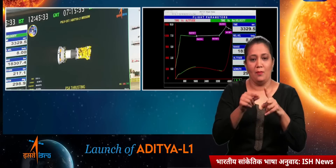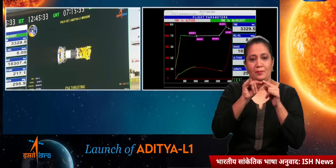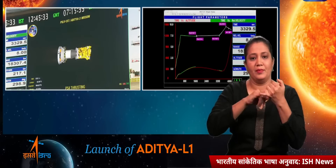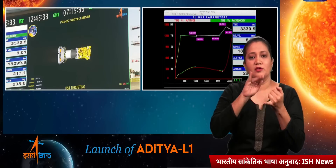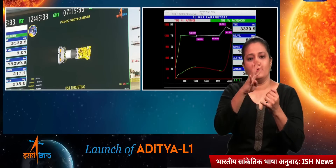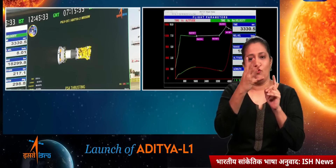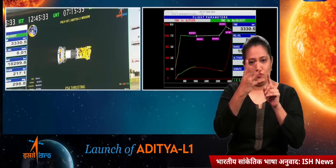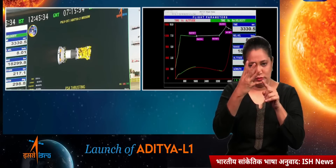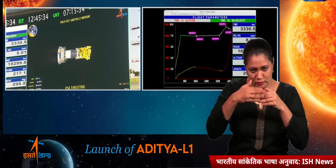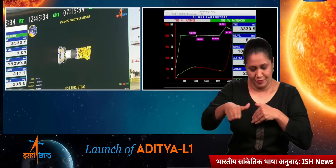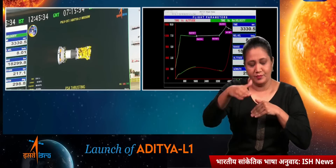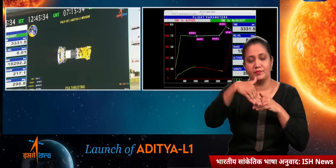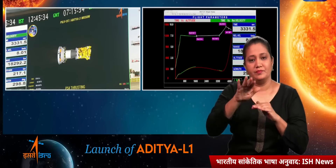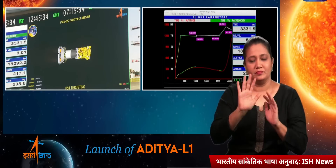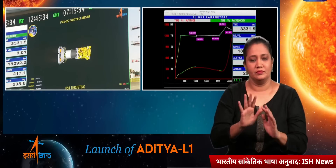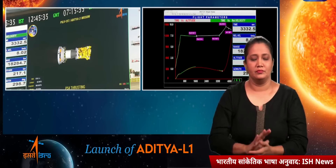currently